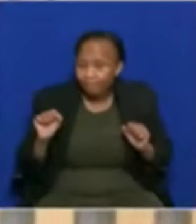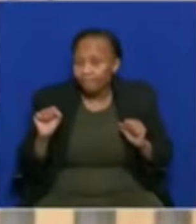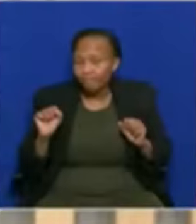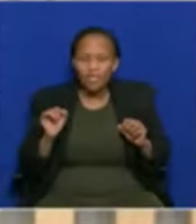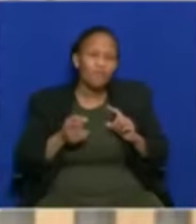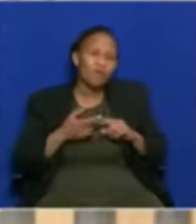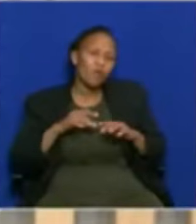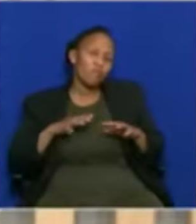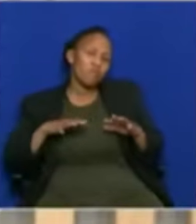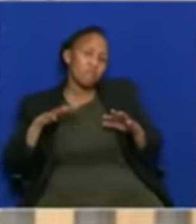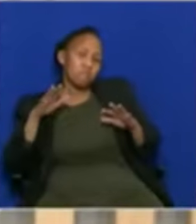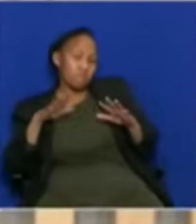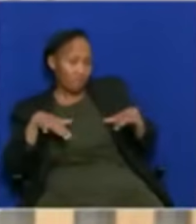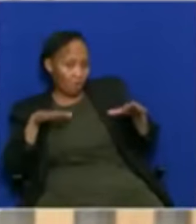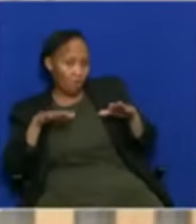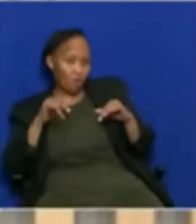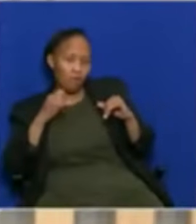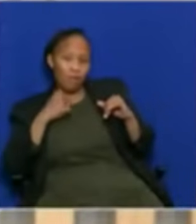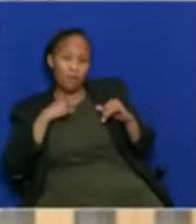his unhappiness